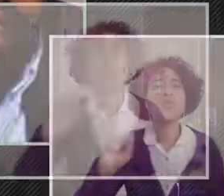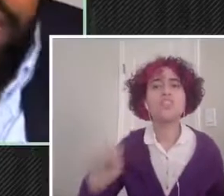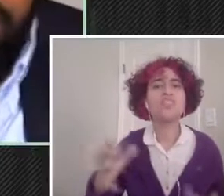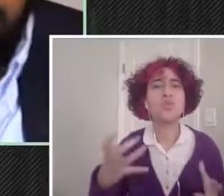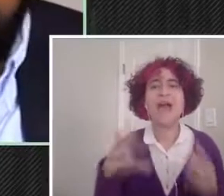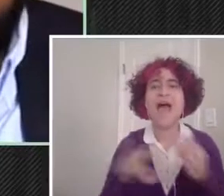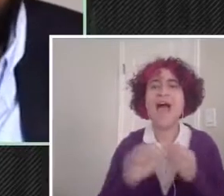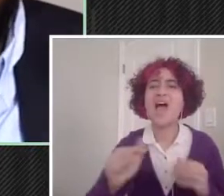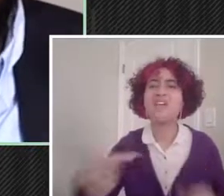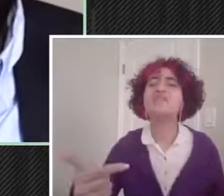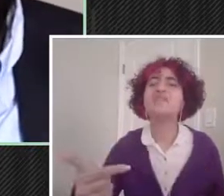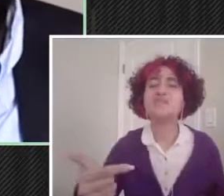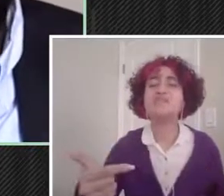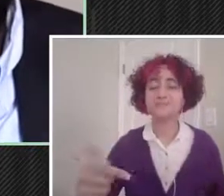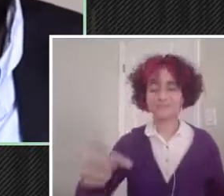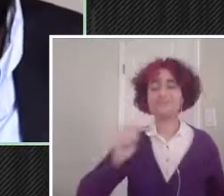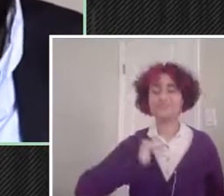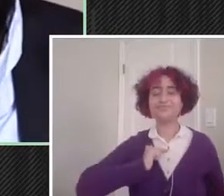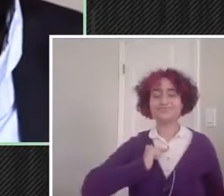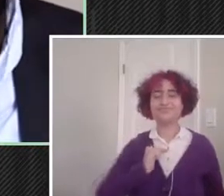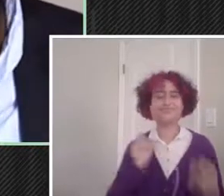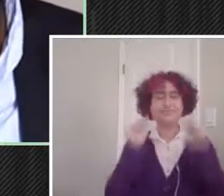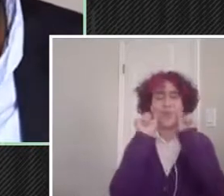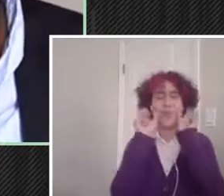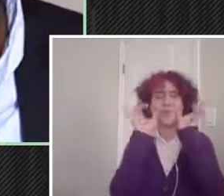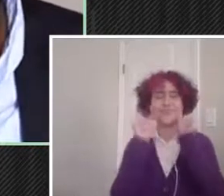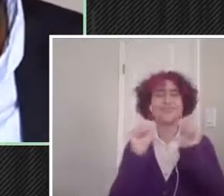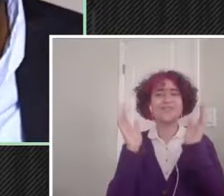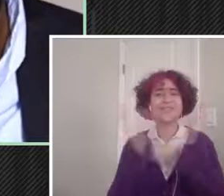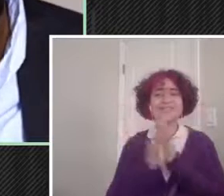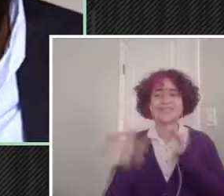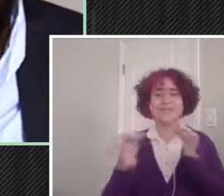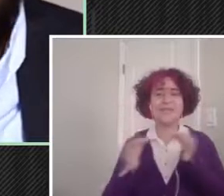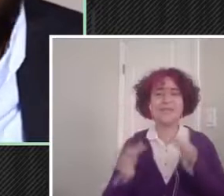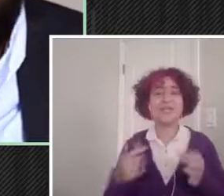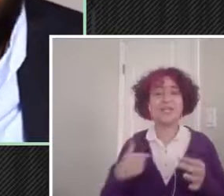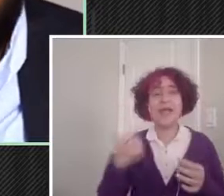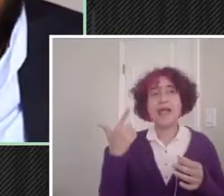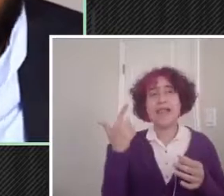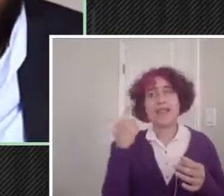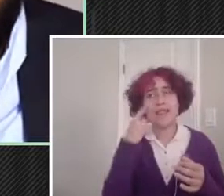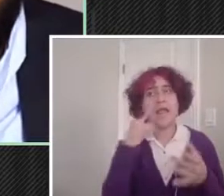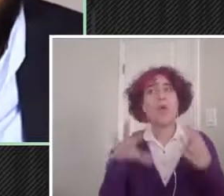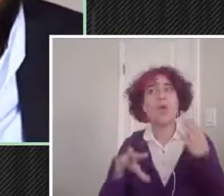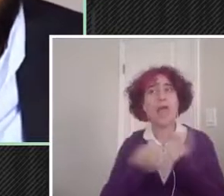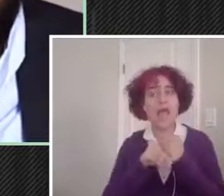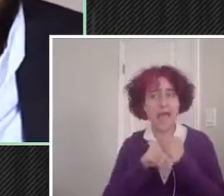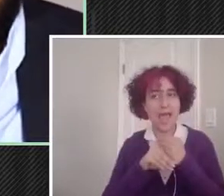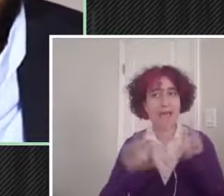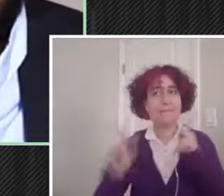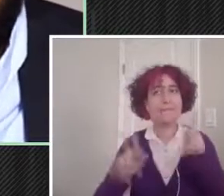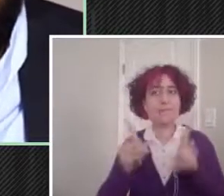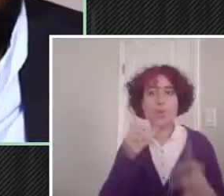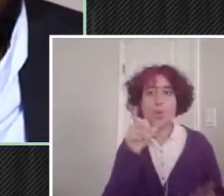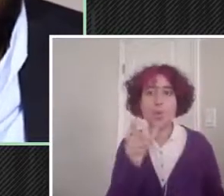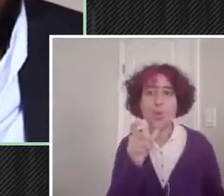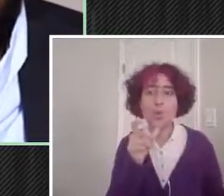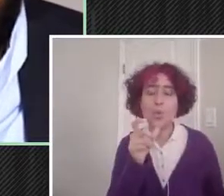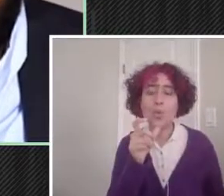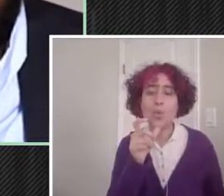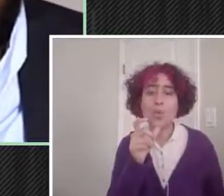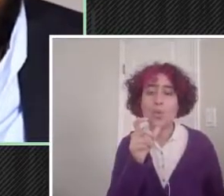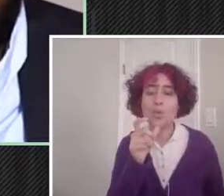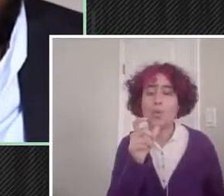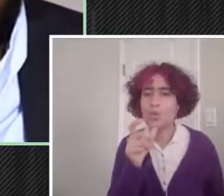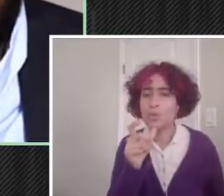Wonderful, Eden. And I think the only thing that I would add is people are experts in their own conditions. And the more we